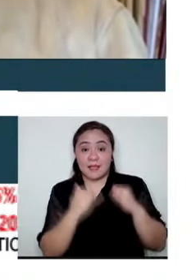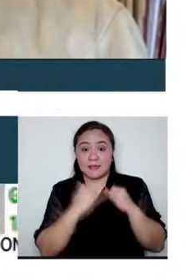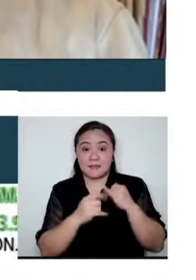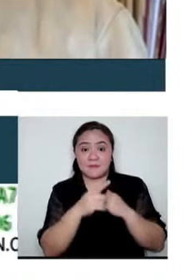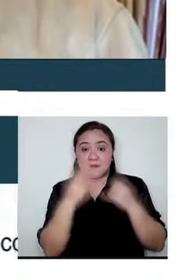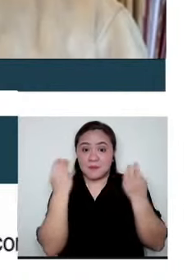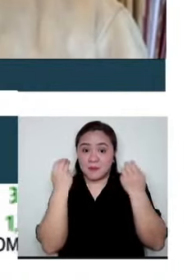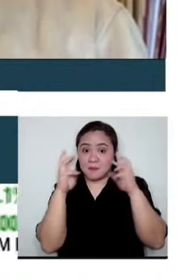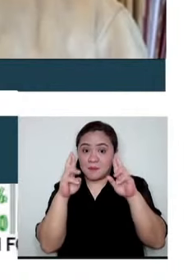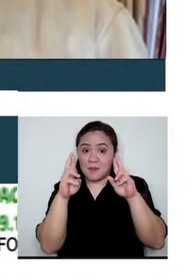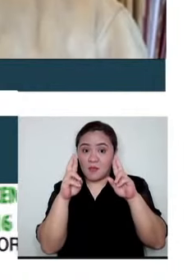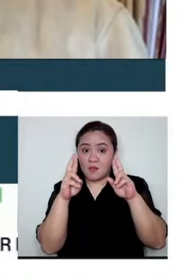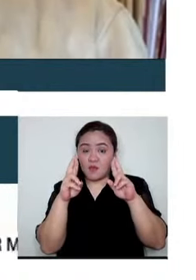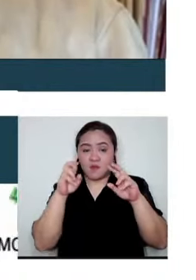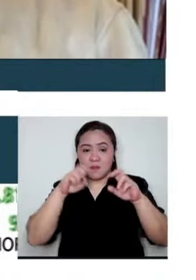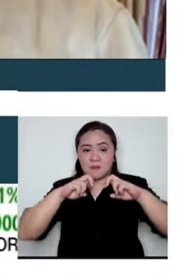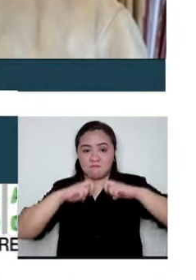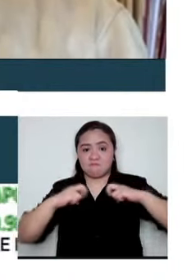seat at,